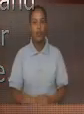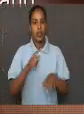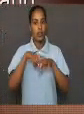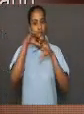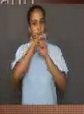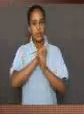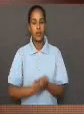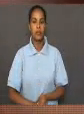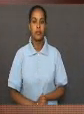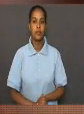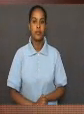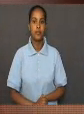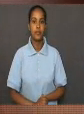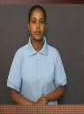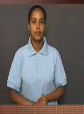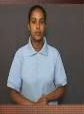Time's up.